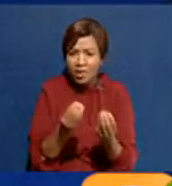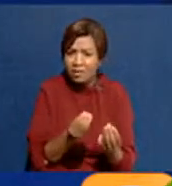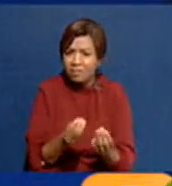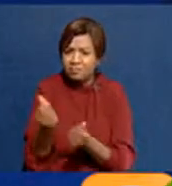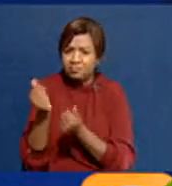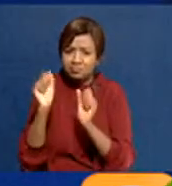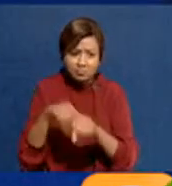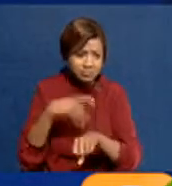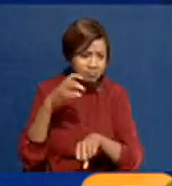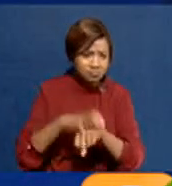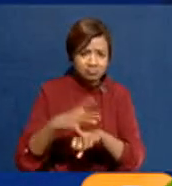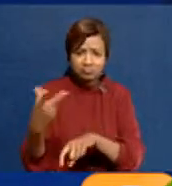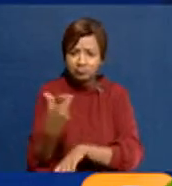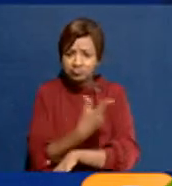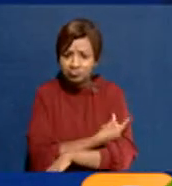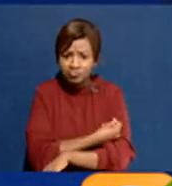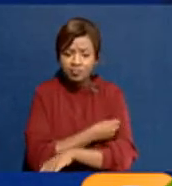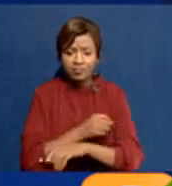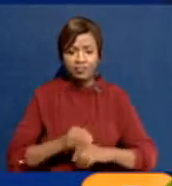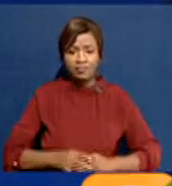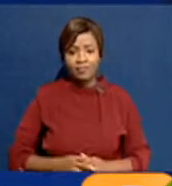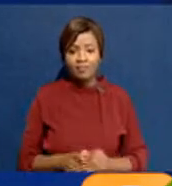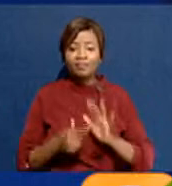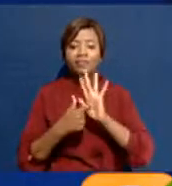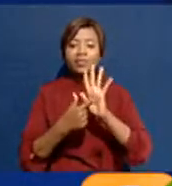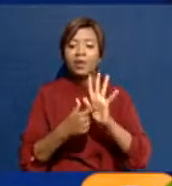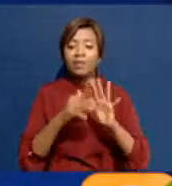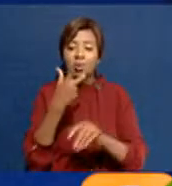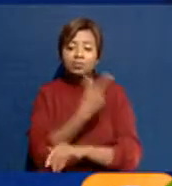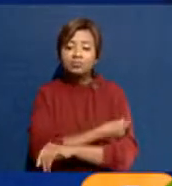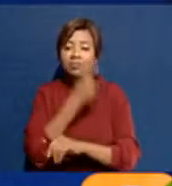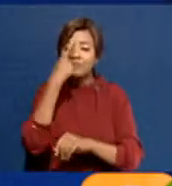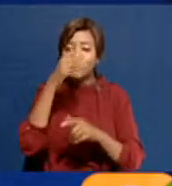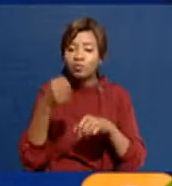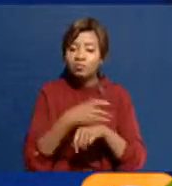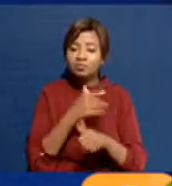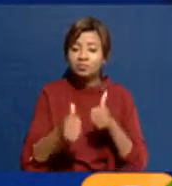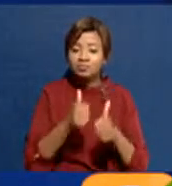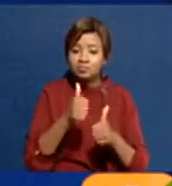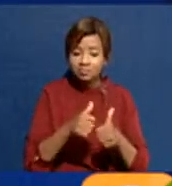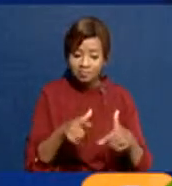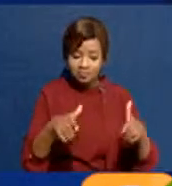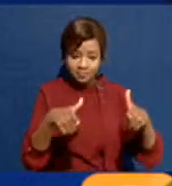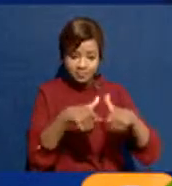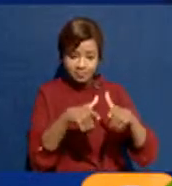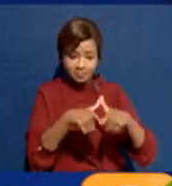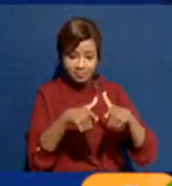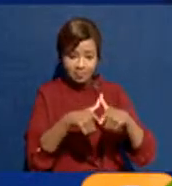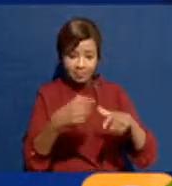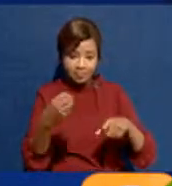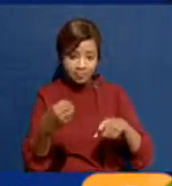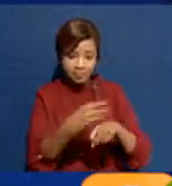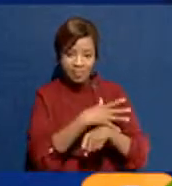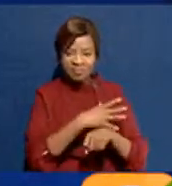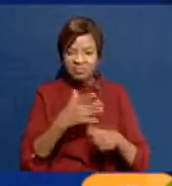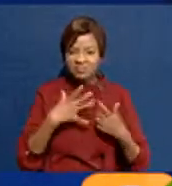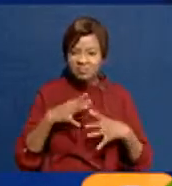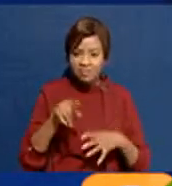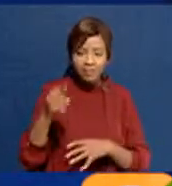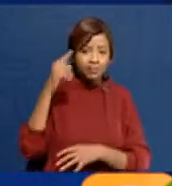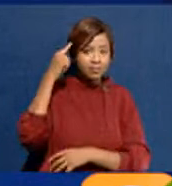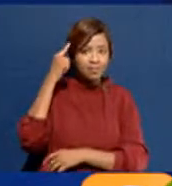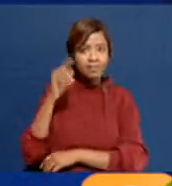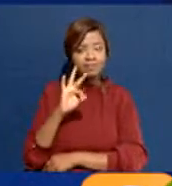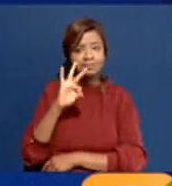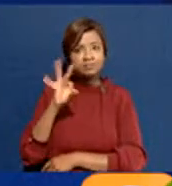immunized against, and that is cervical cancer. Put it this way, you know, when we talk about 3,200, it looks like, so what is it? But when we narrow